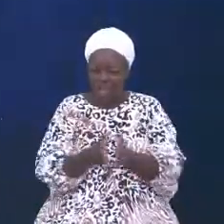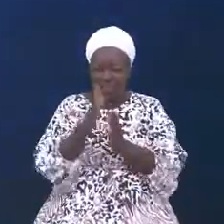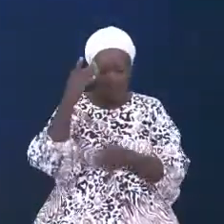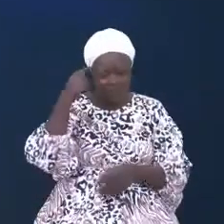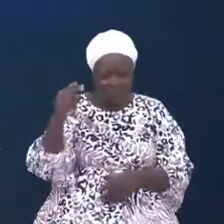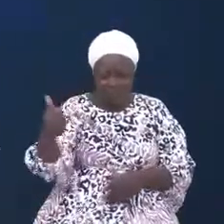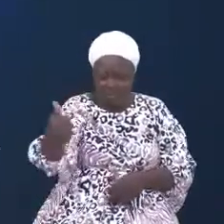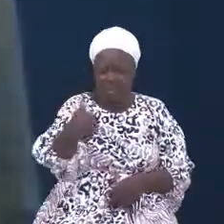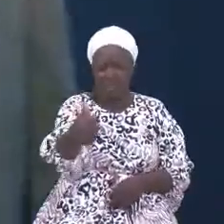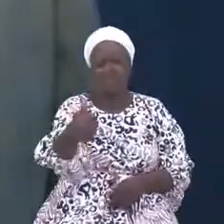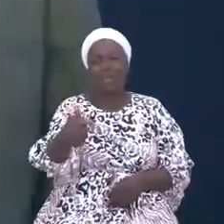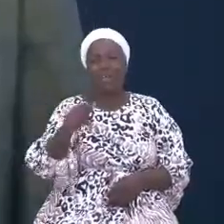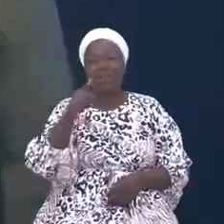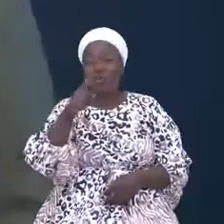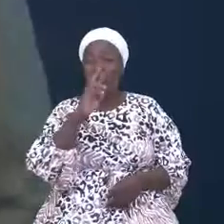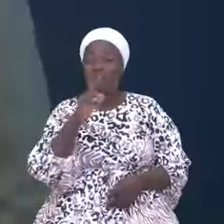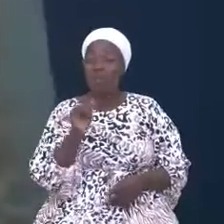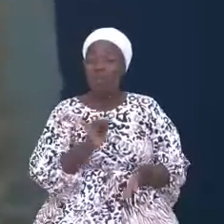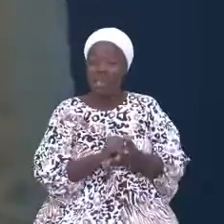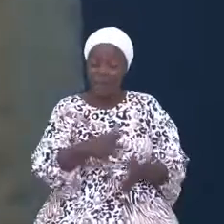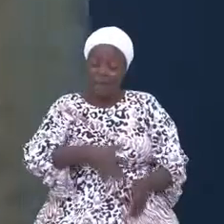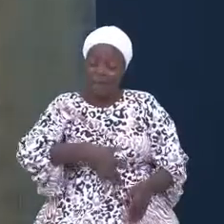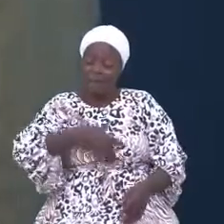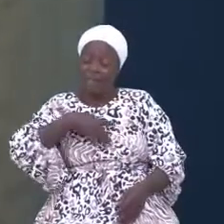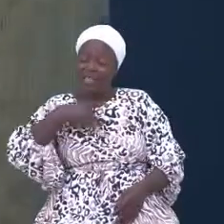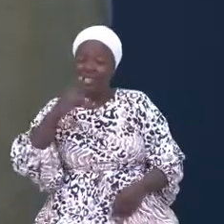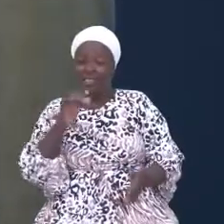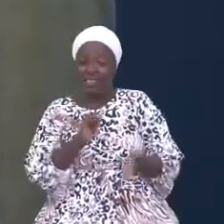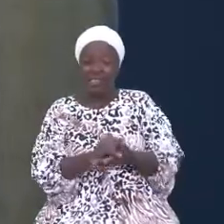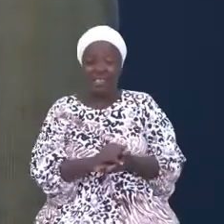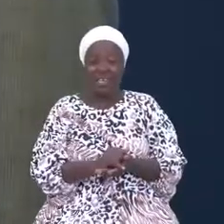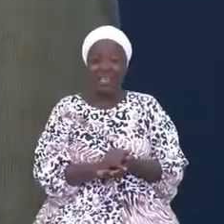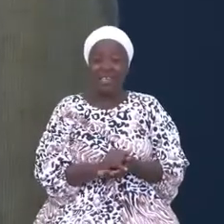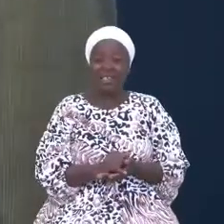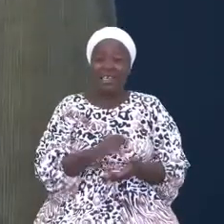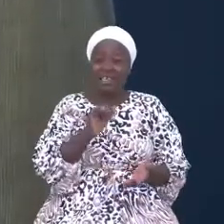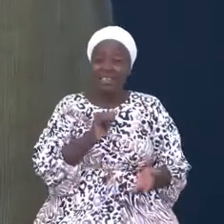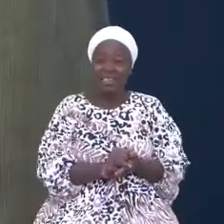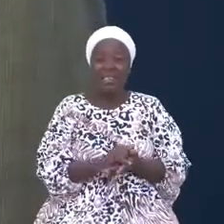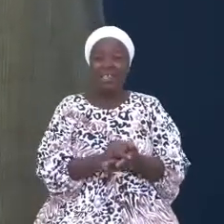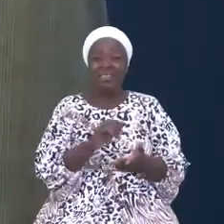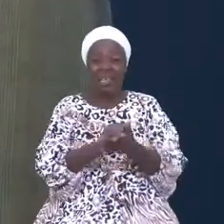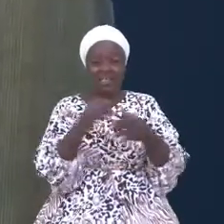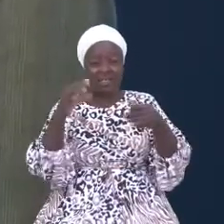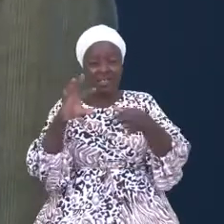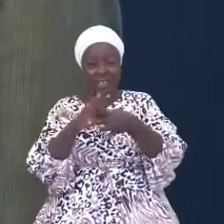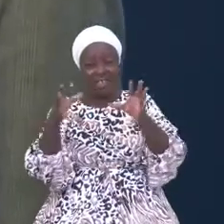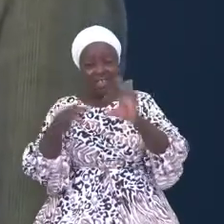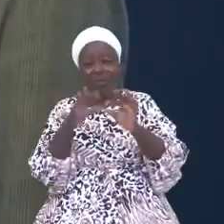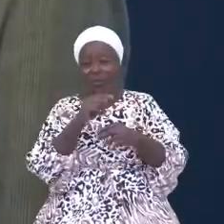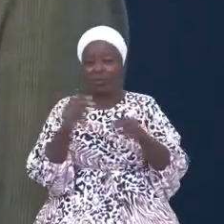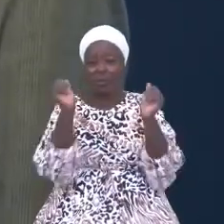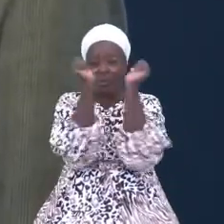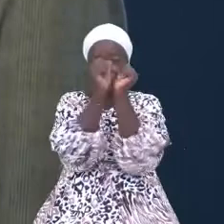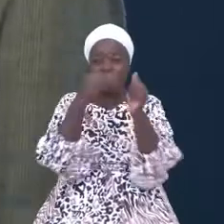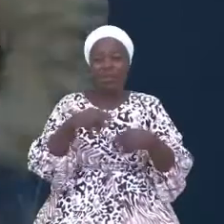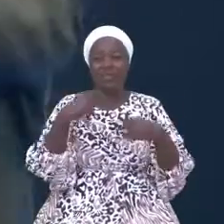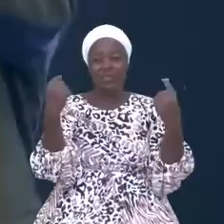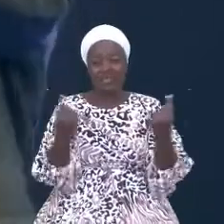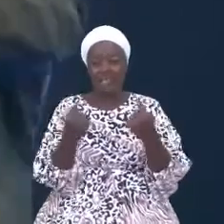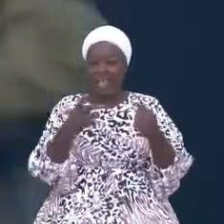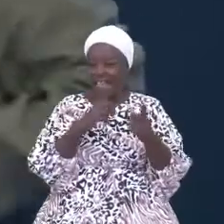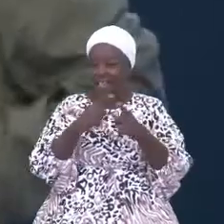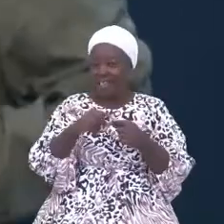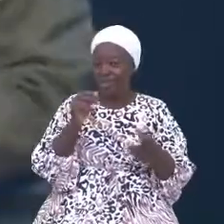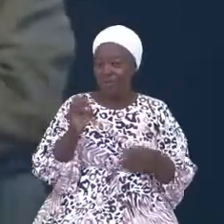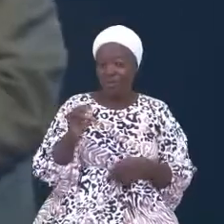the one that feels the chain of the bondage of sin. And so David came, like